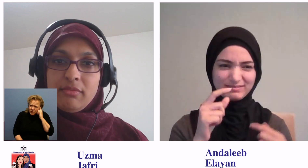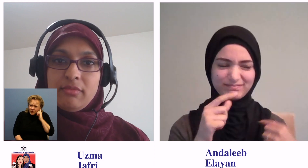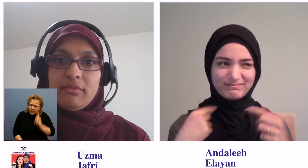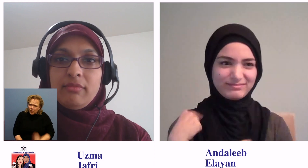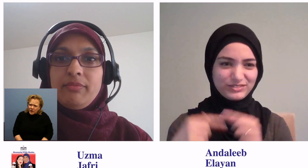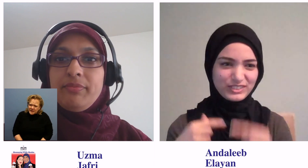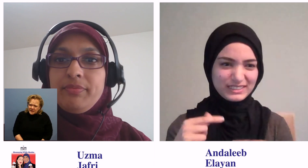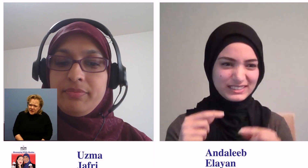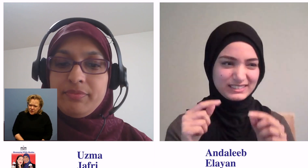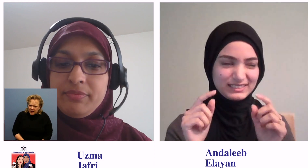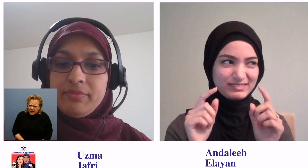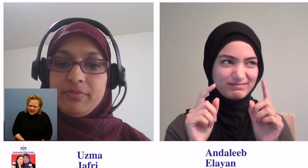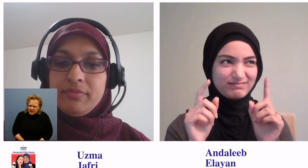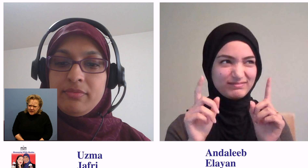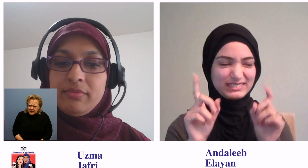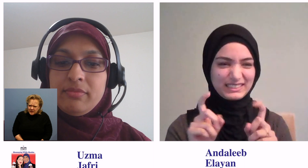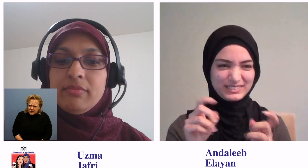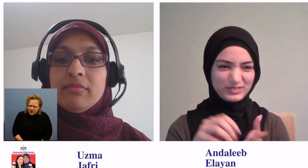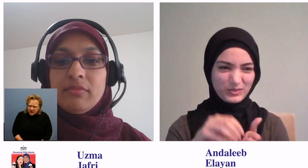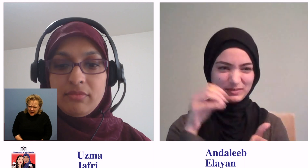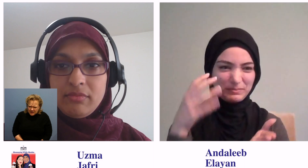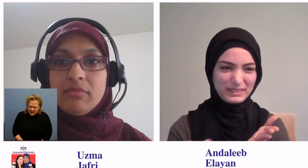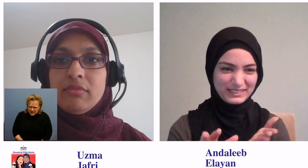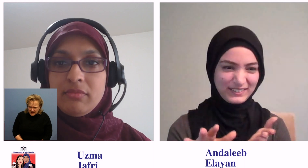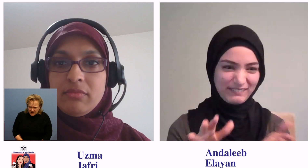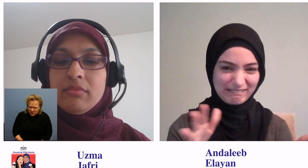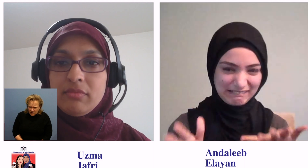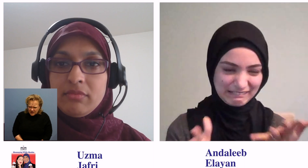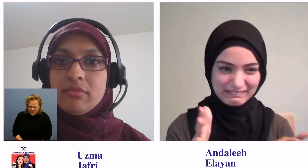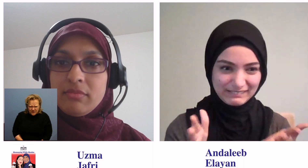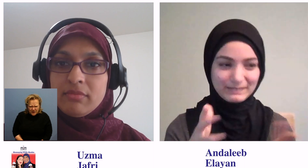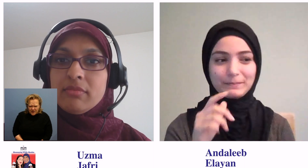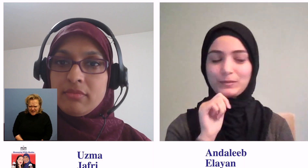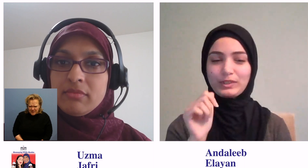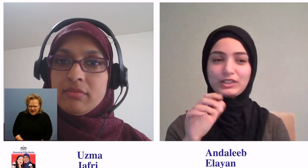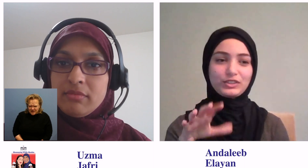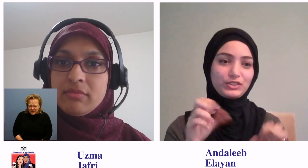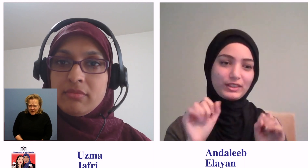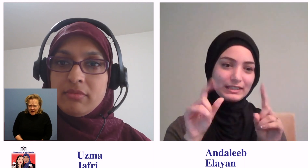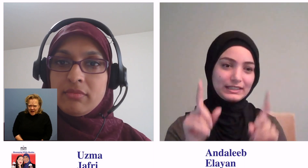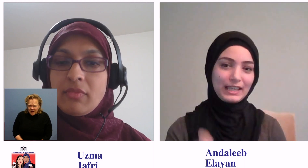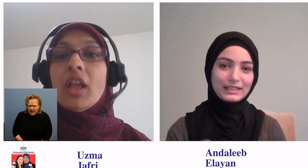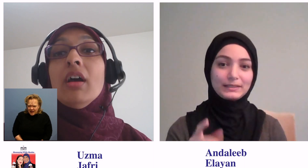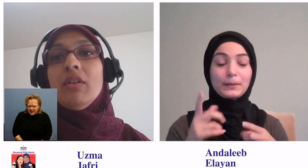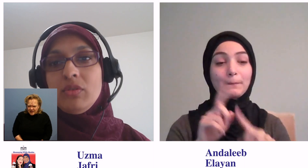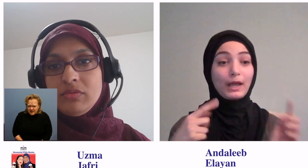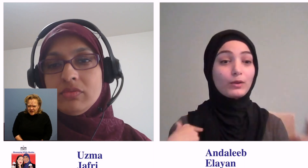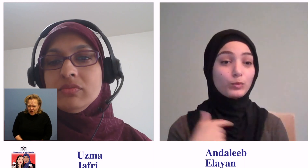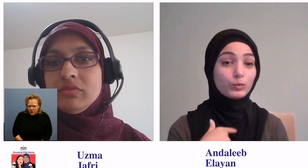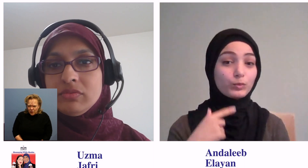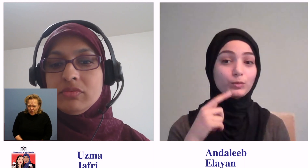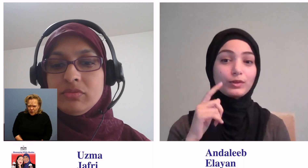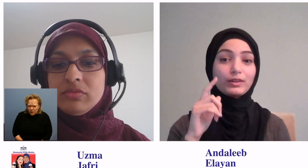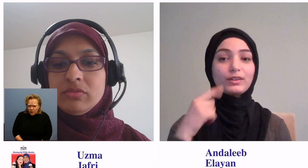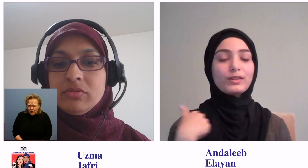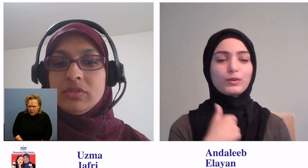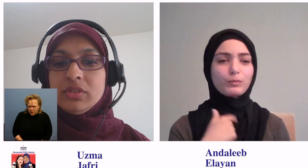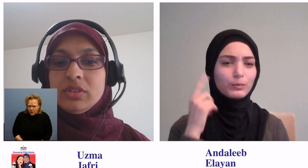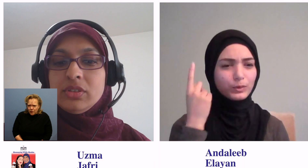so we didn't do that genetic testing at all is very expensive. And so